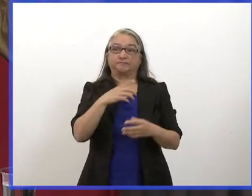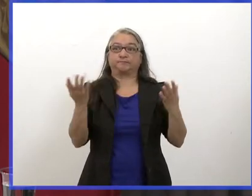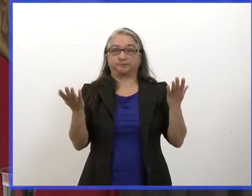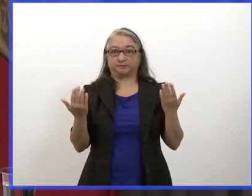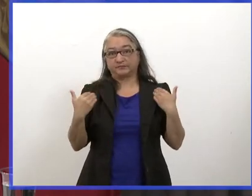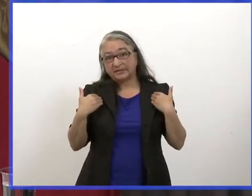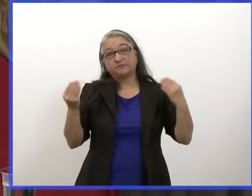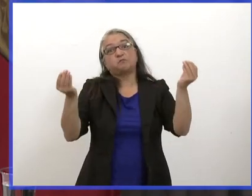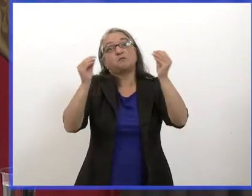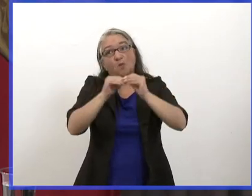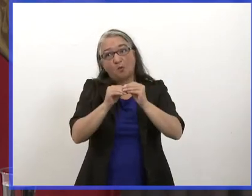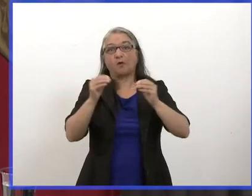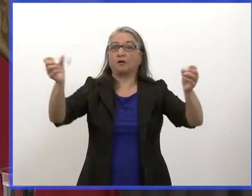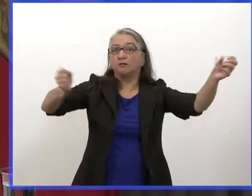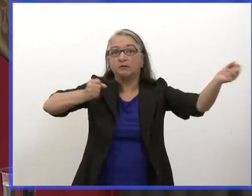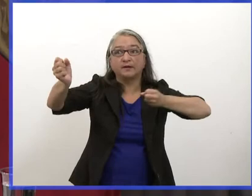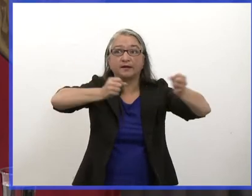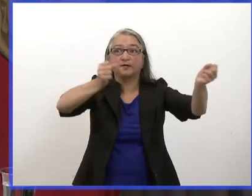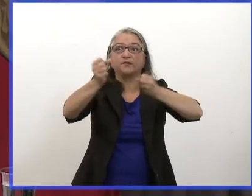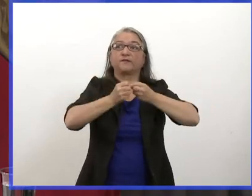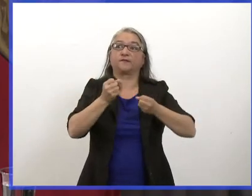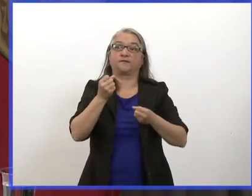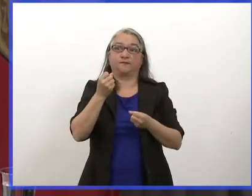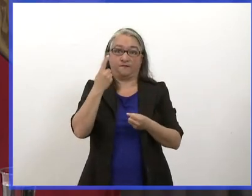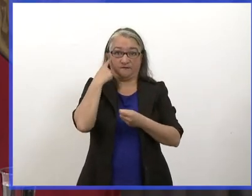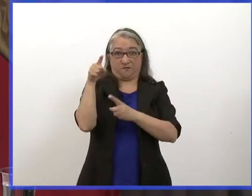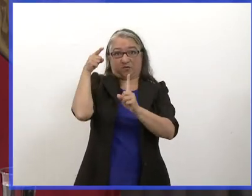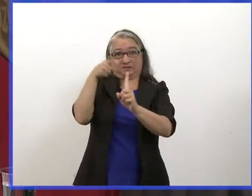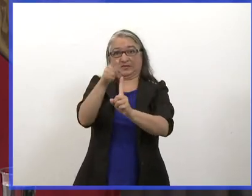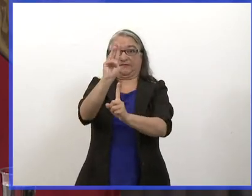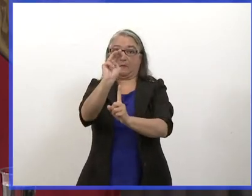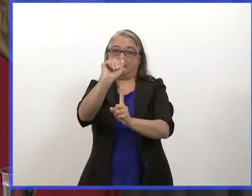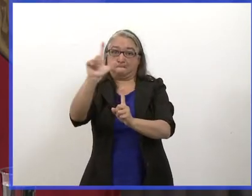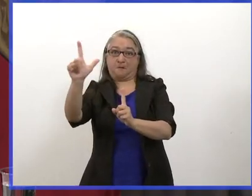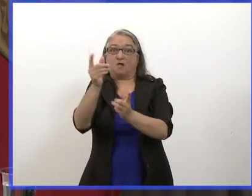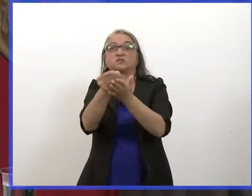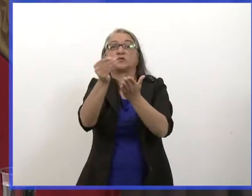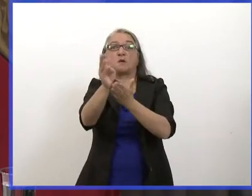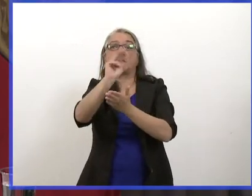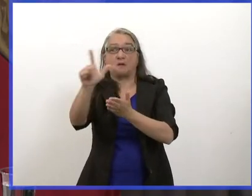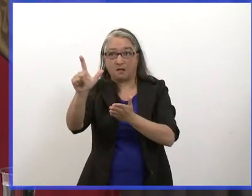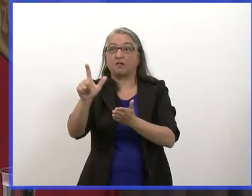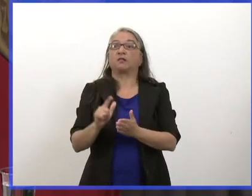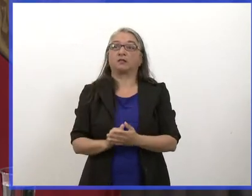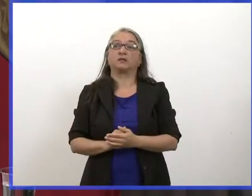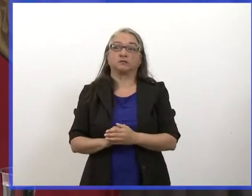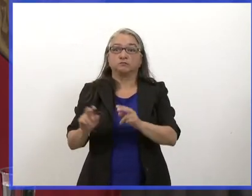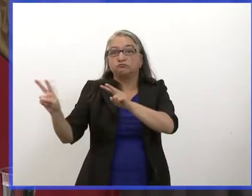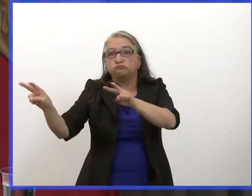and access to ensure compliance, and especially within common space areas.